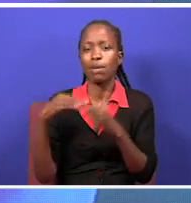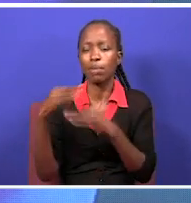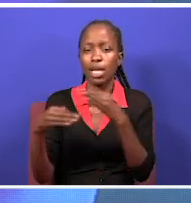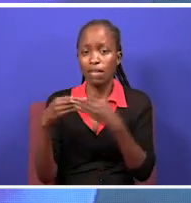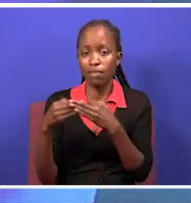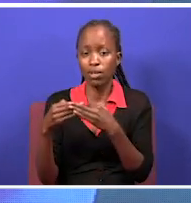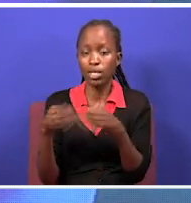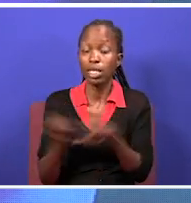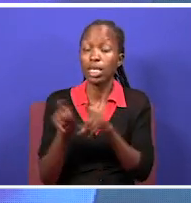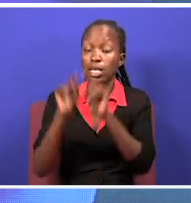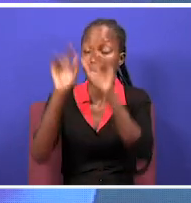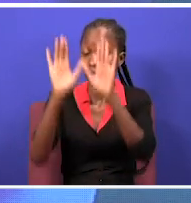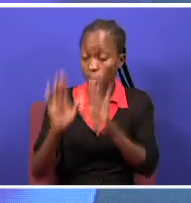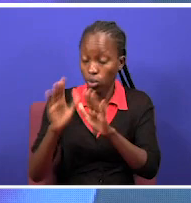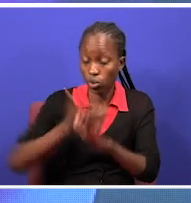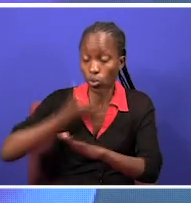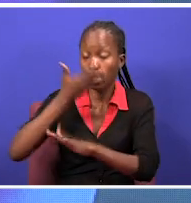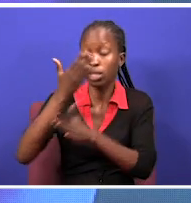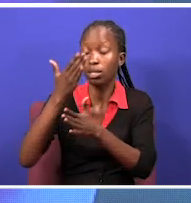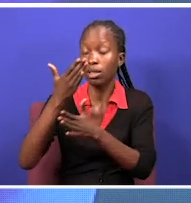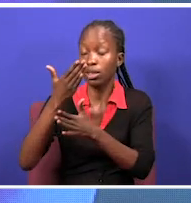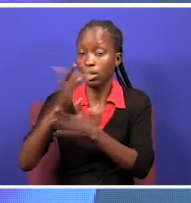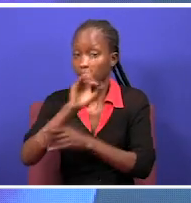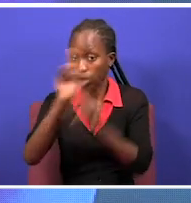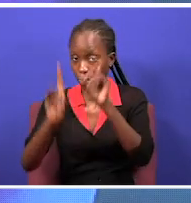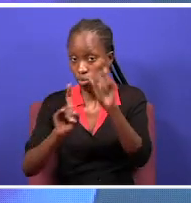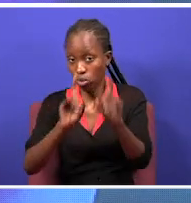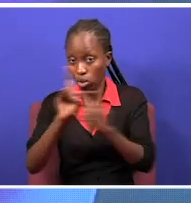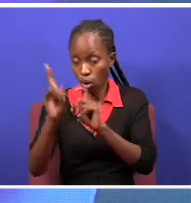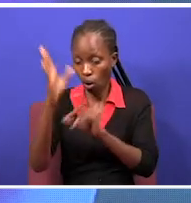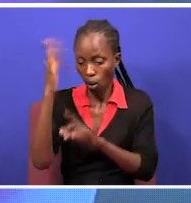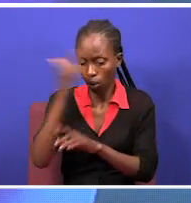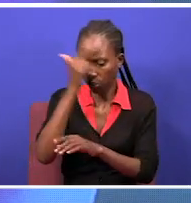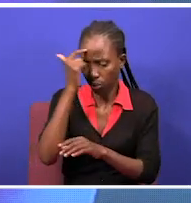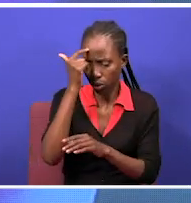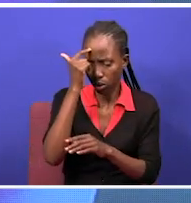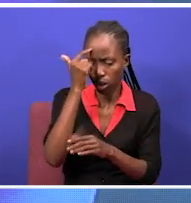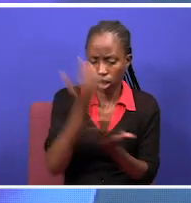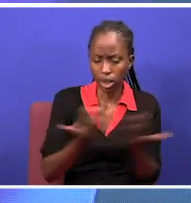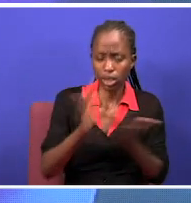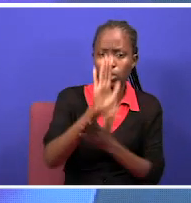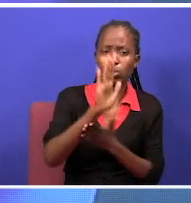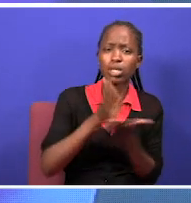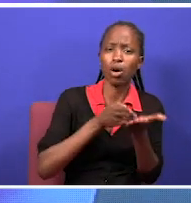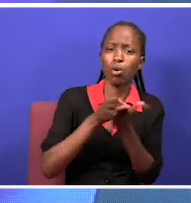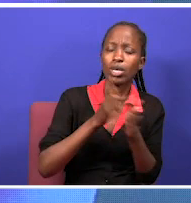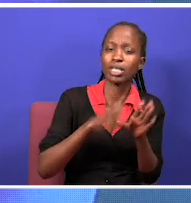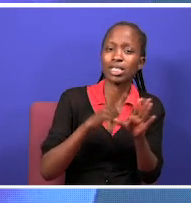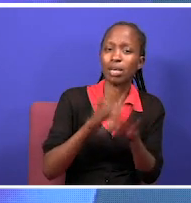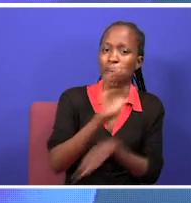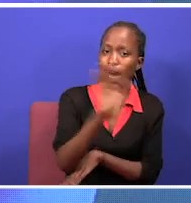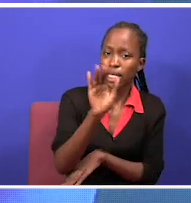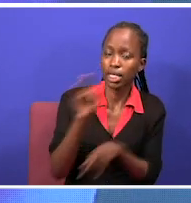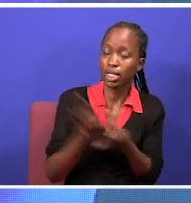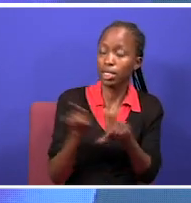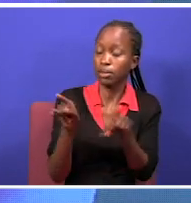It's so critical to answer those questions because they are asking genuinely. And